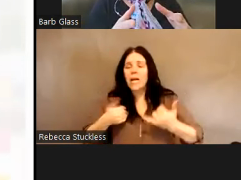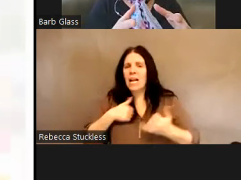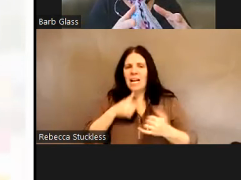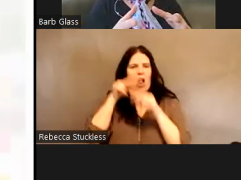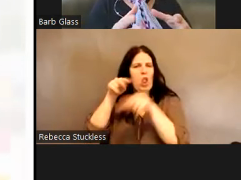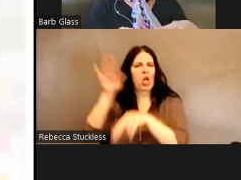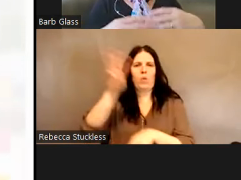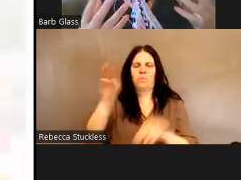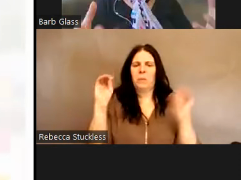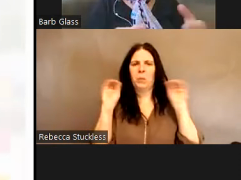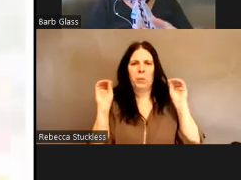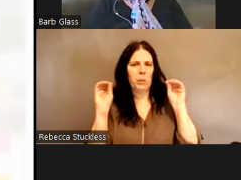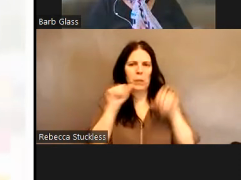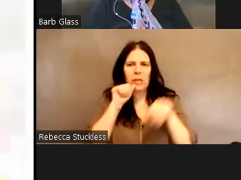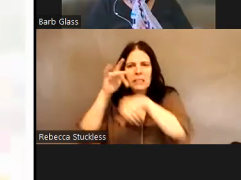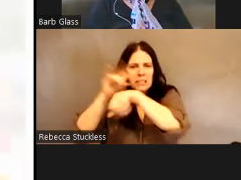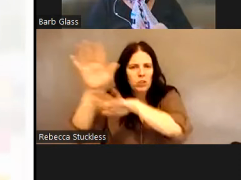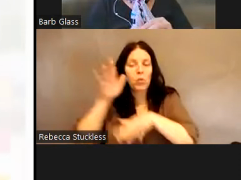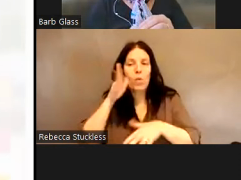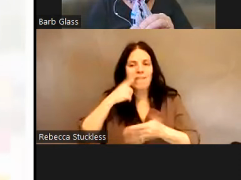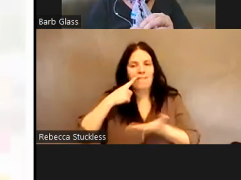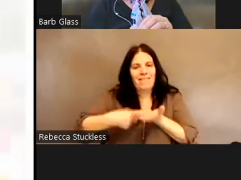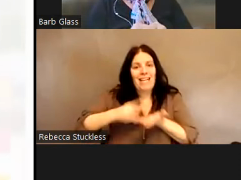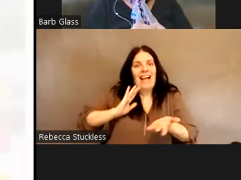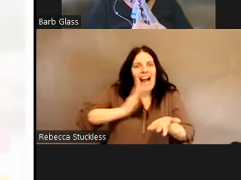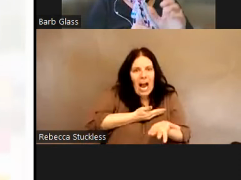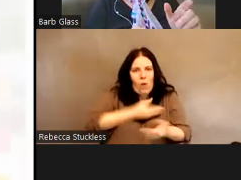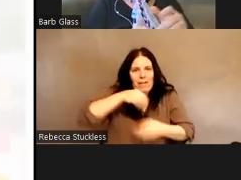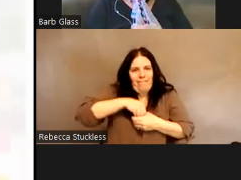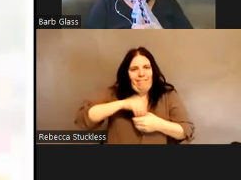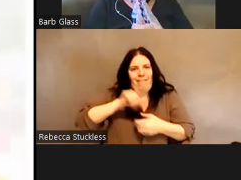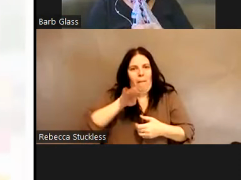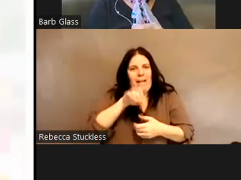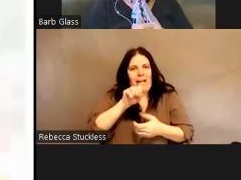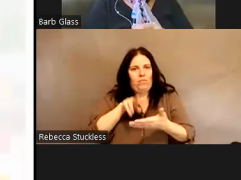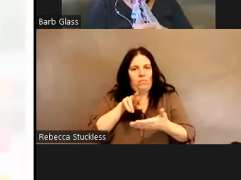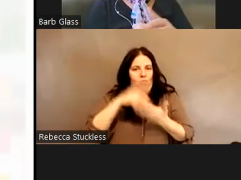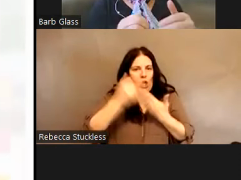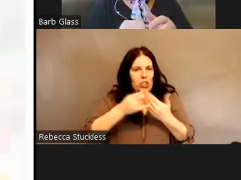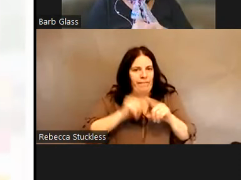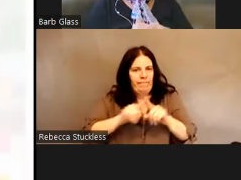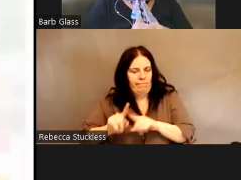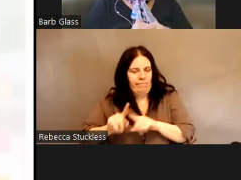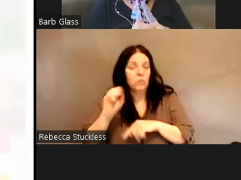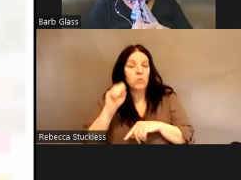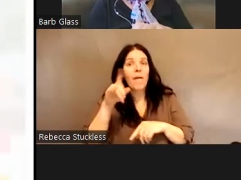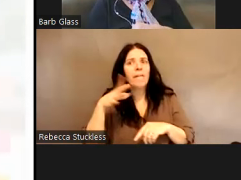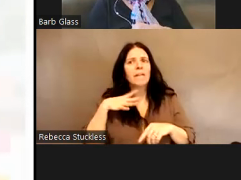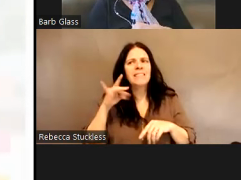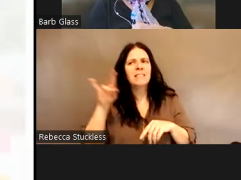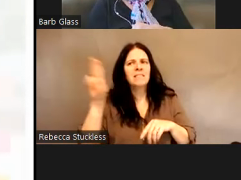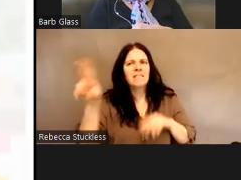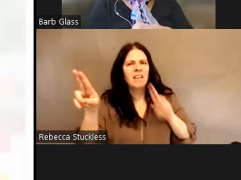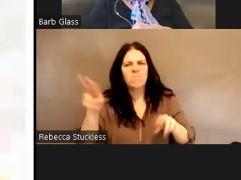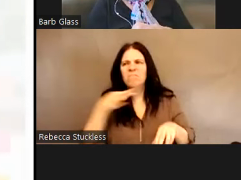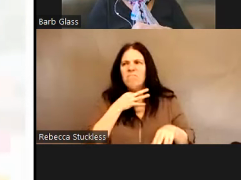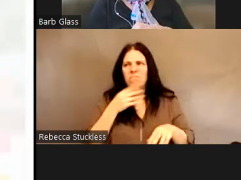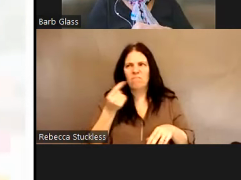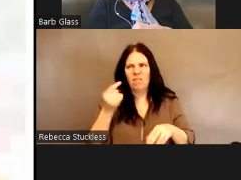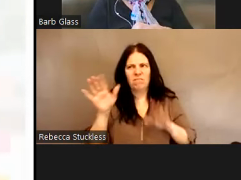website today. We'll be talking about our own LBS projects. But I did want to let you know, in case you had signed up for both, what the difference was.